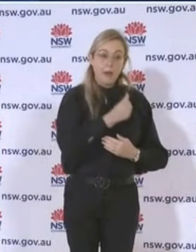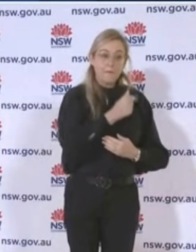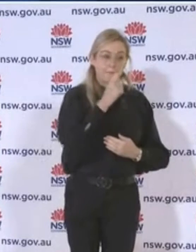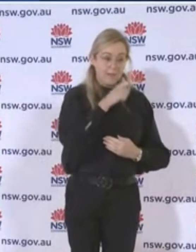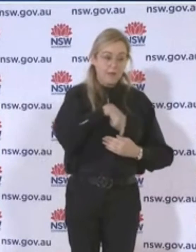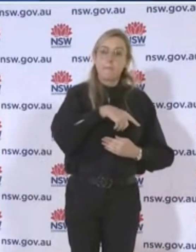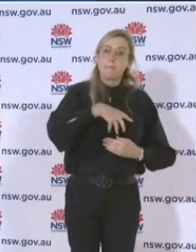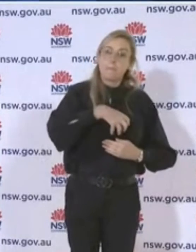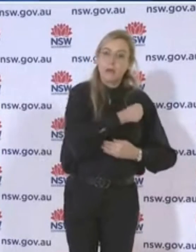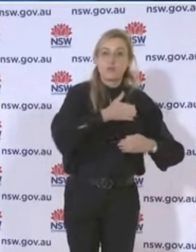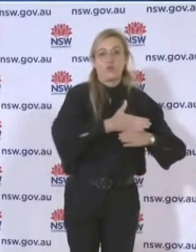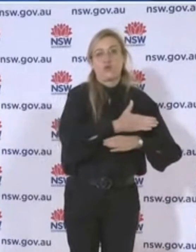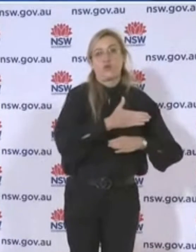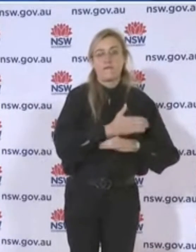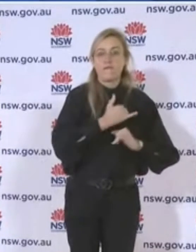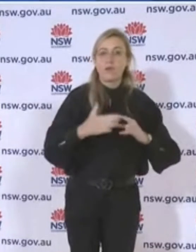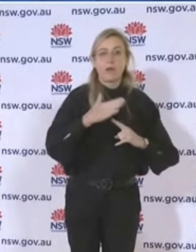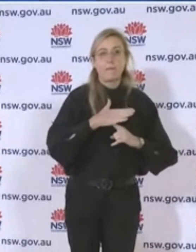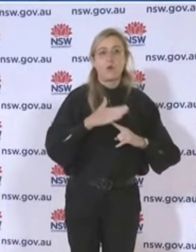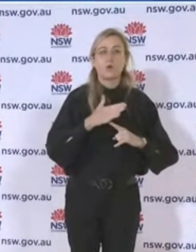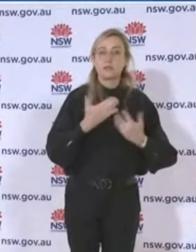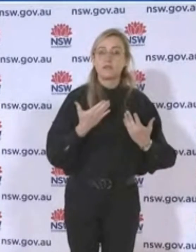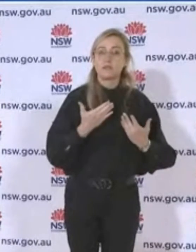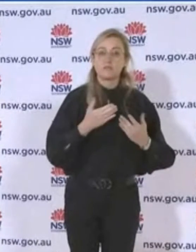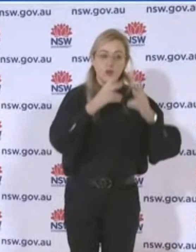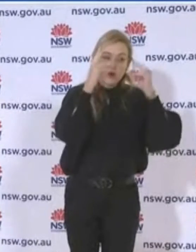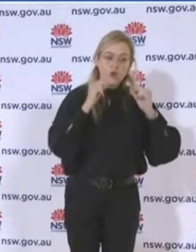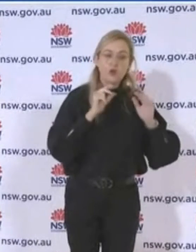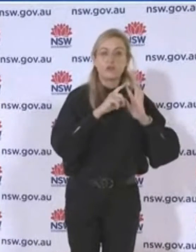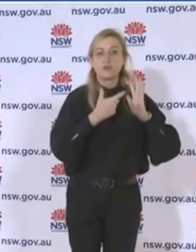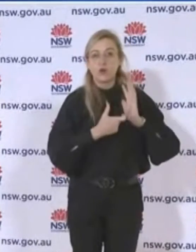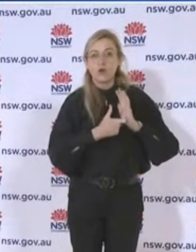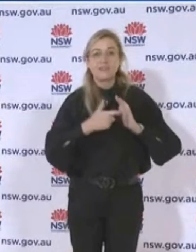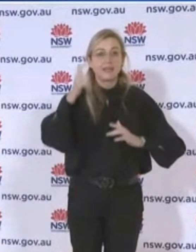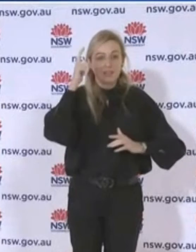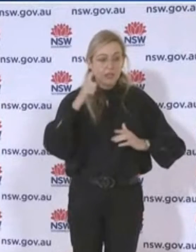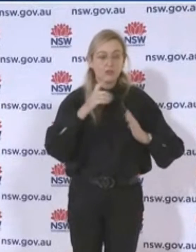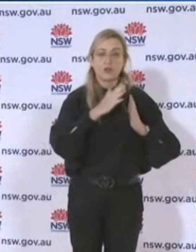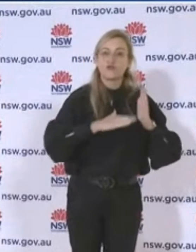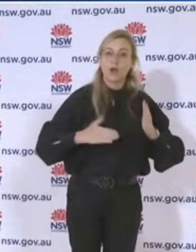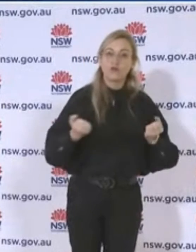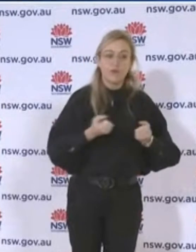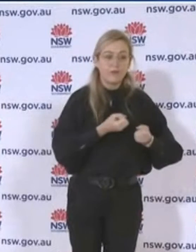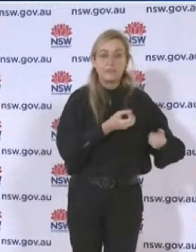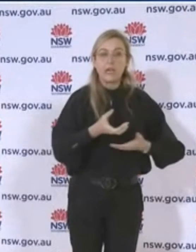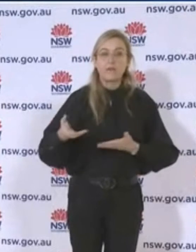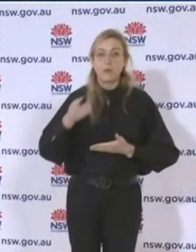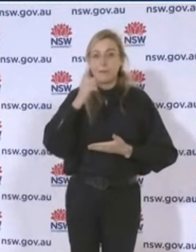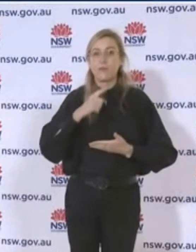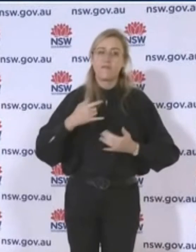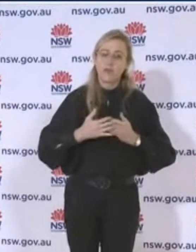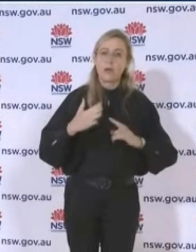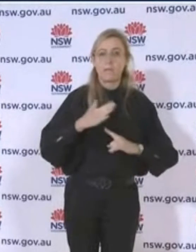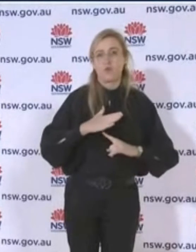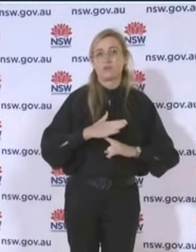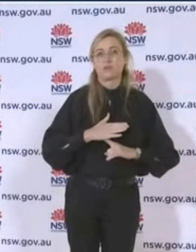we need to live. But unfortunately, that's how the virus is spreading. And that's why we're asking industry and employees to